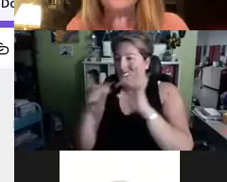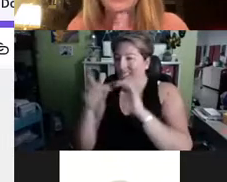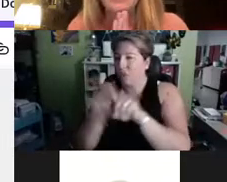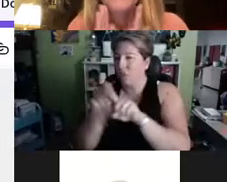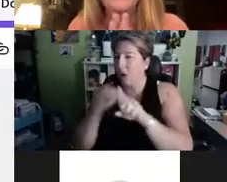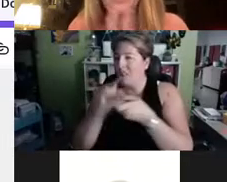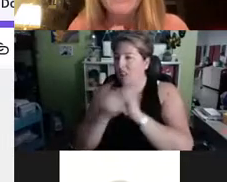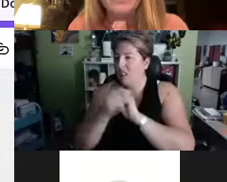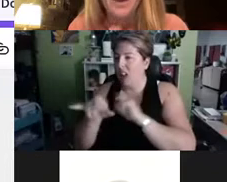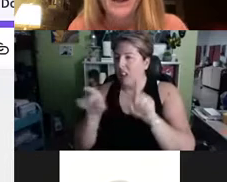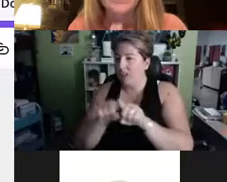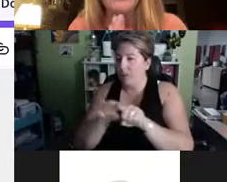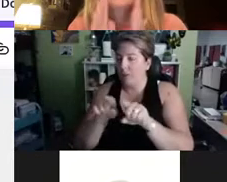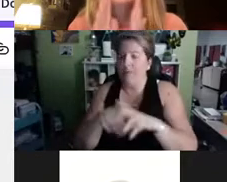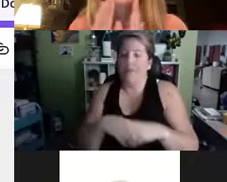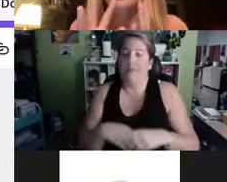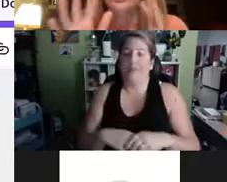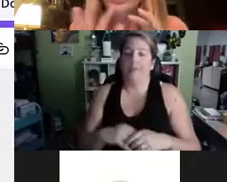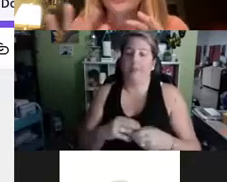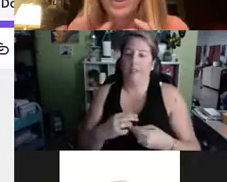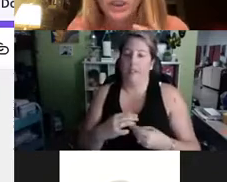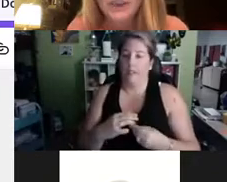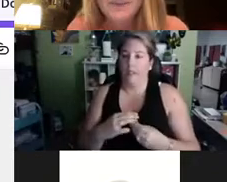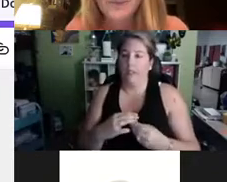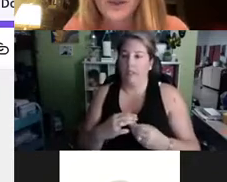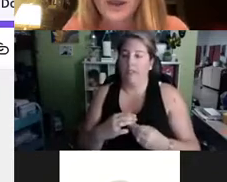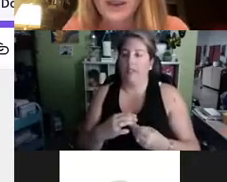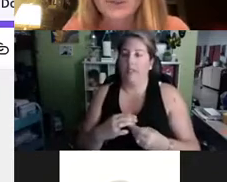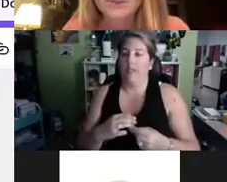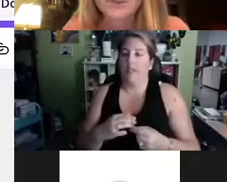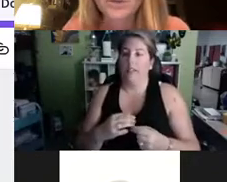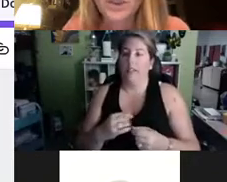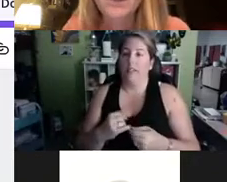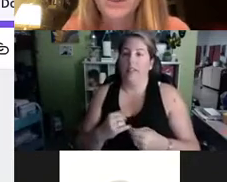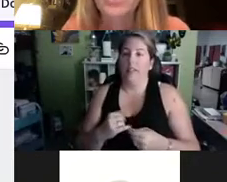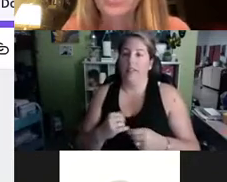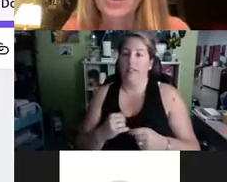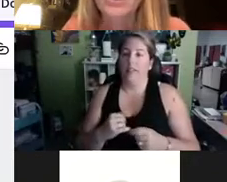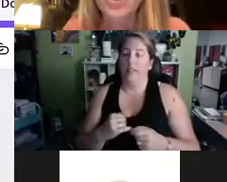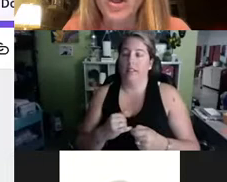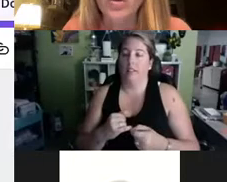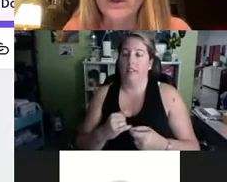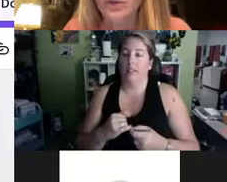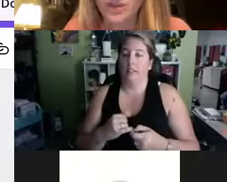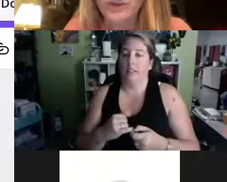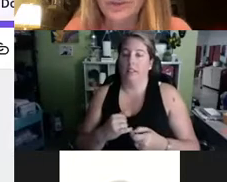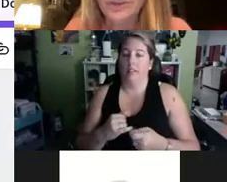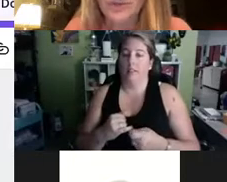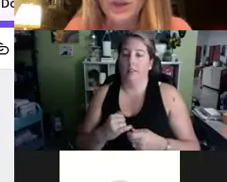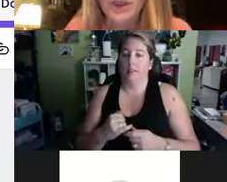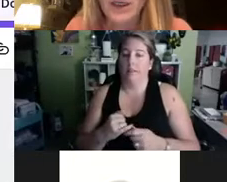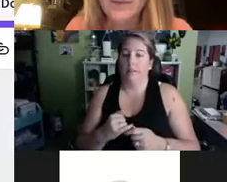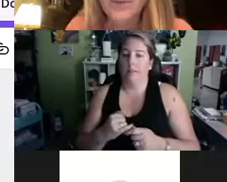like if I popped up on it, it would still show her party, just to make sure that there was no